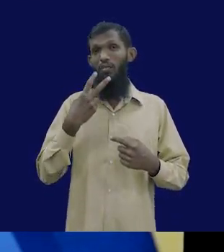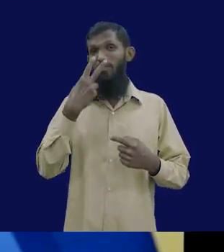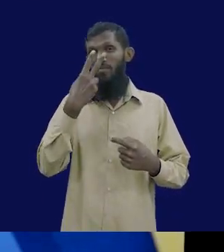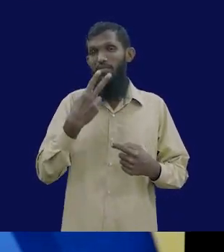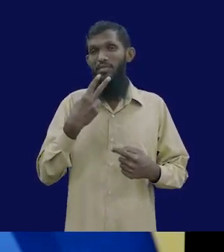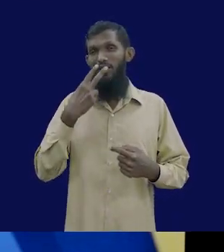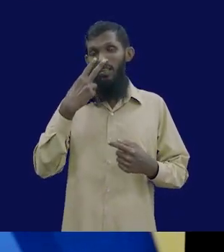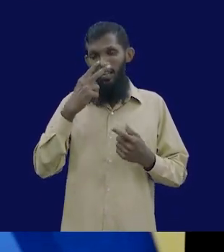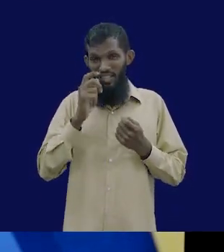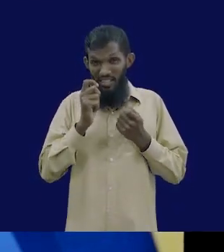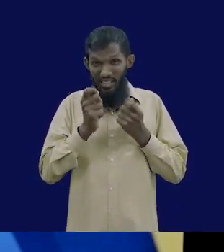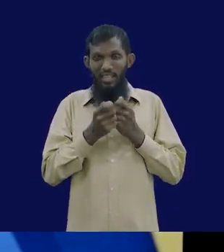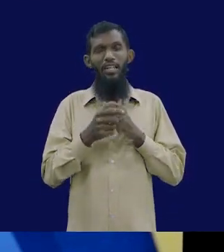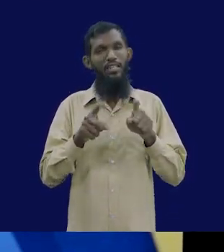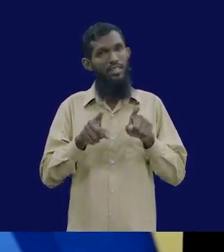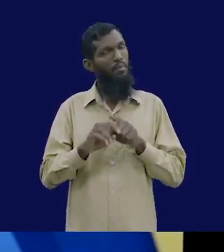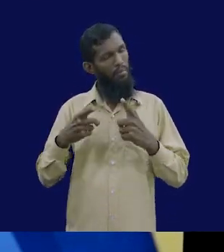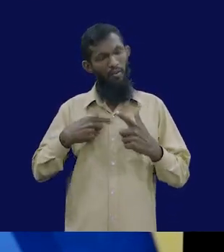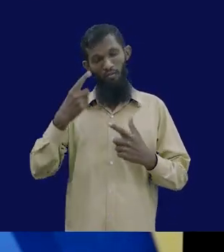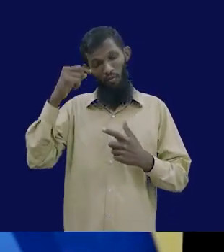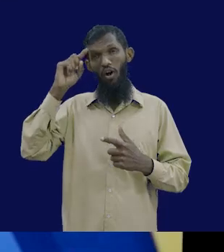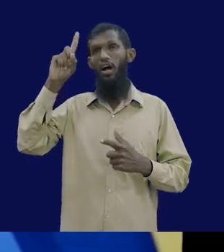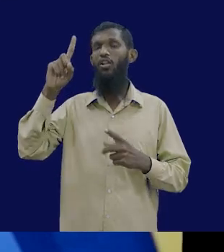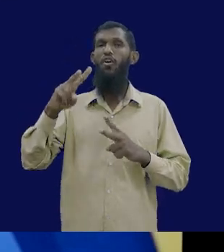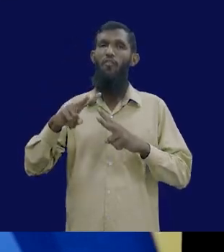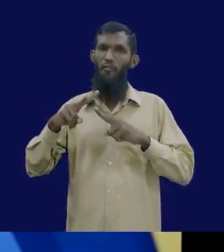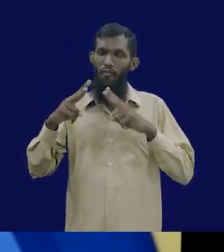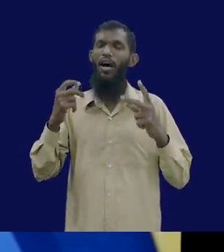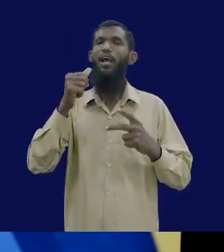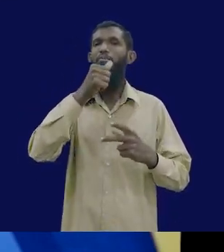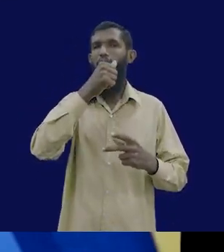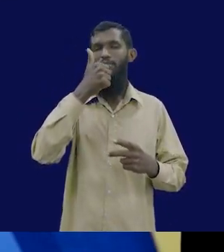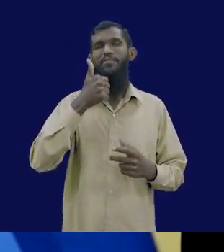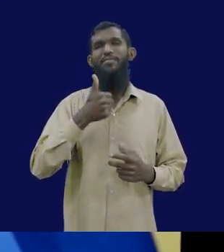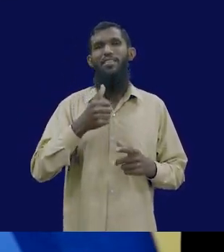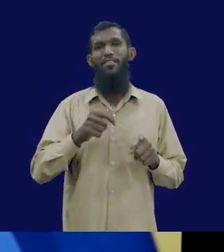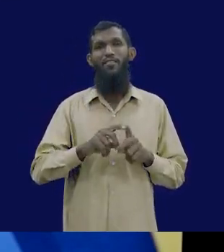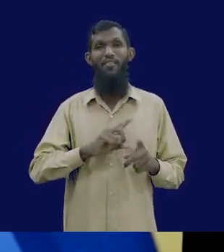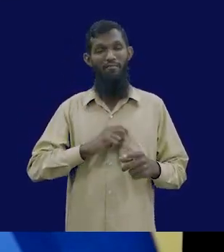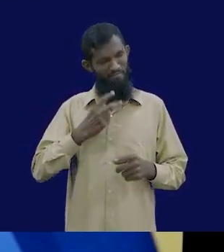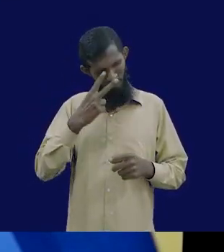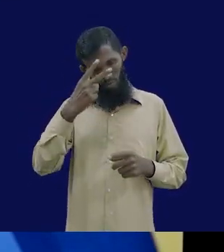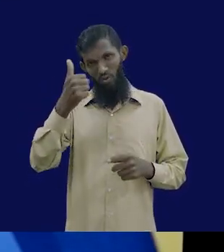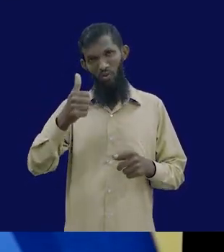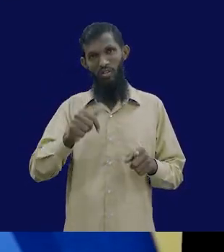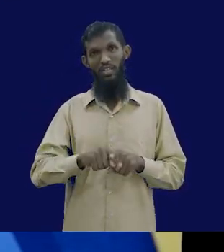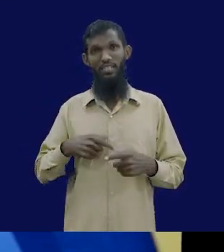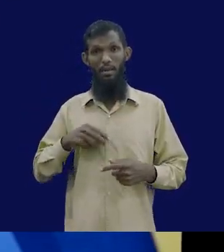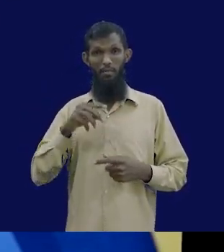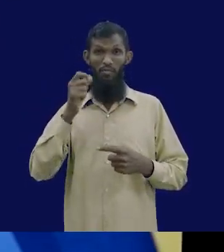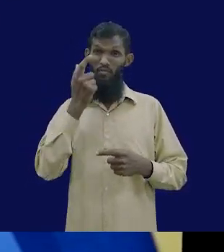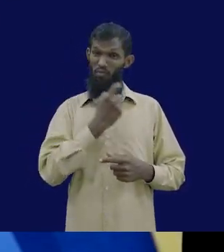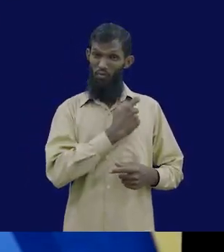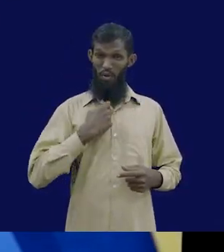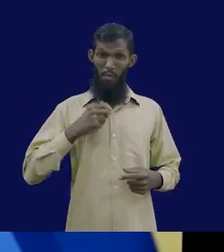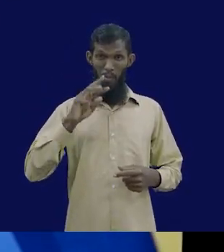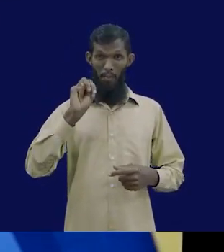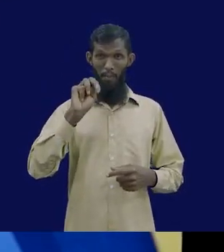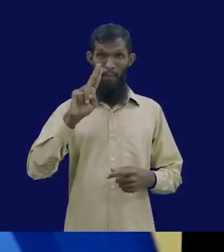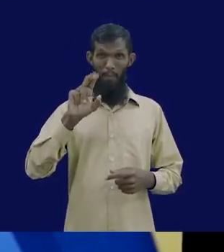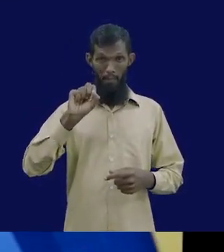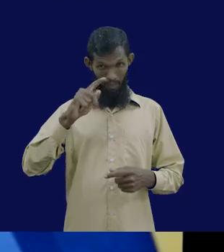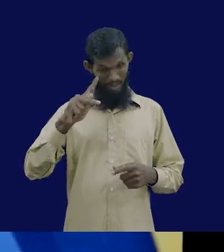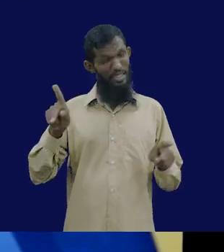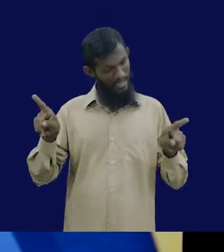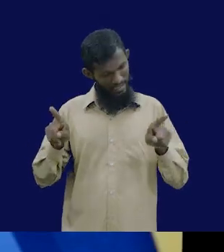to Allah subhanahu wa ta'ala than the scent of musk. Abu Hurairah radiallahu anhu narrates that Rasulullah